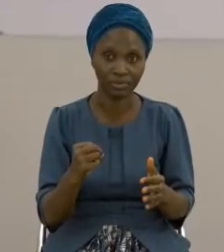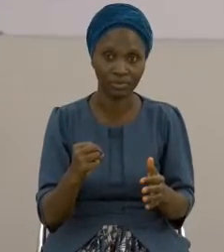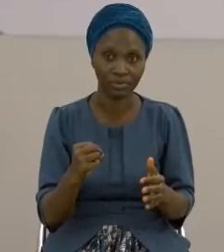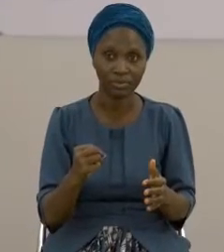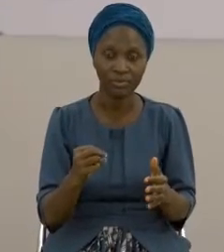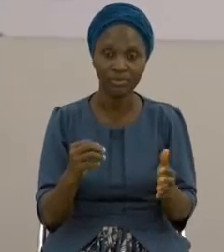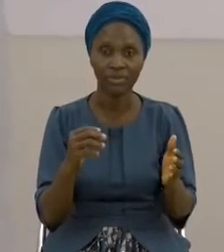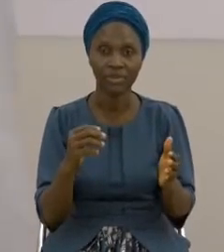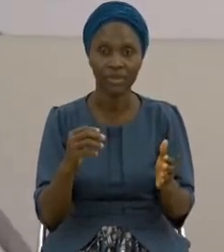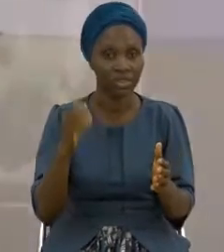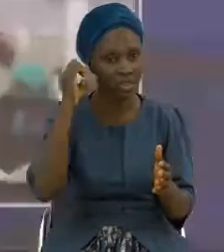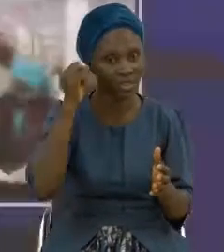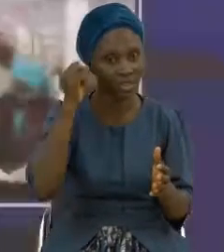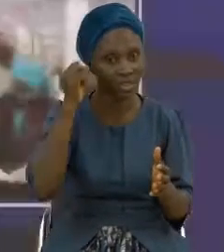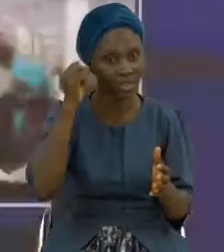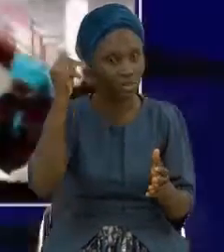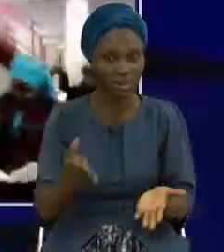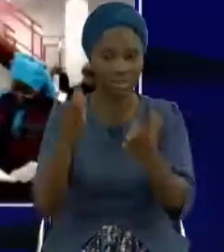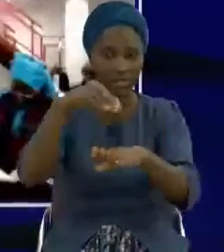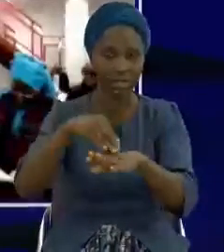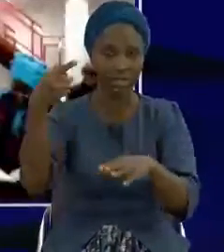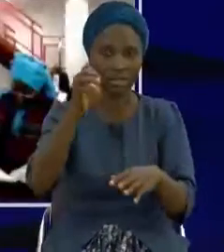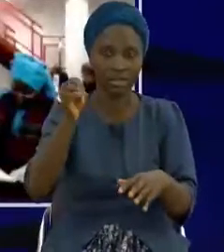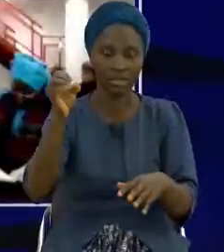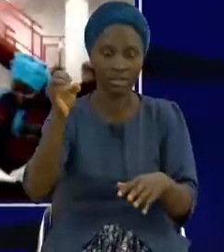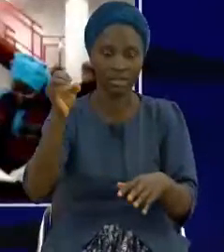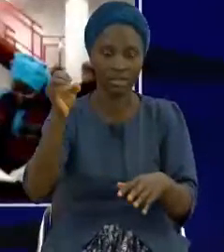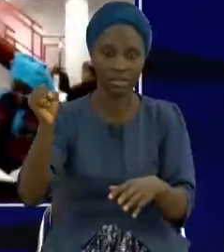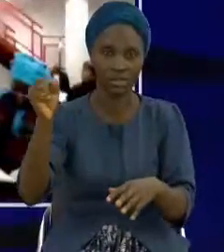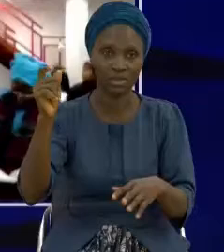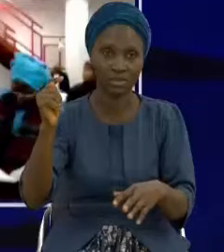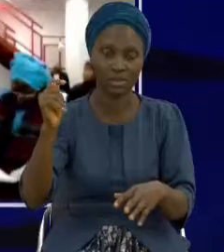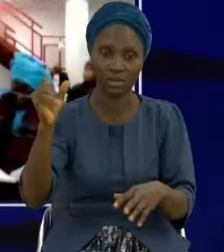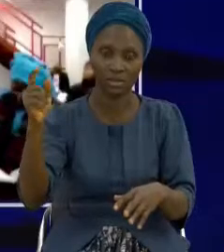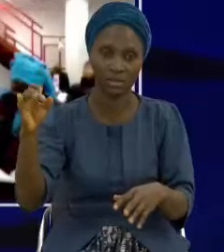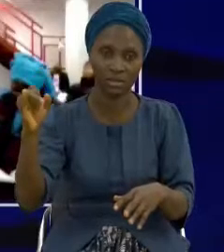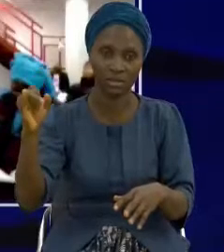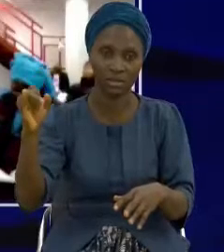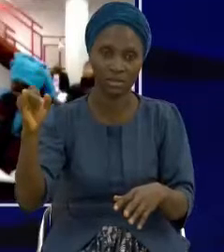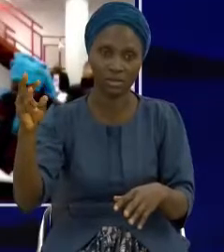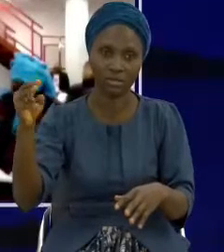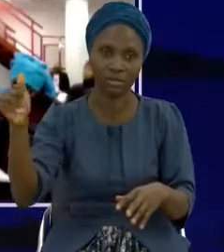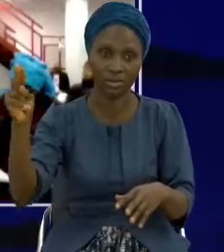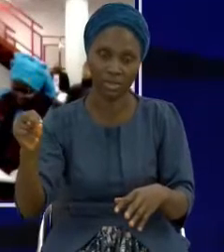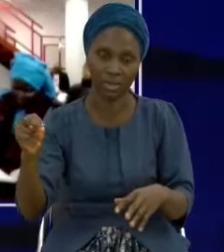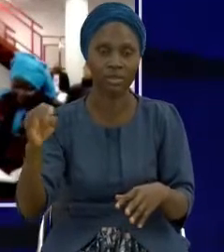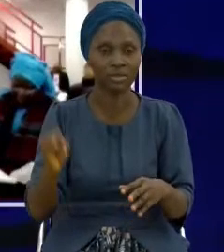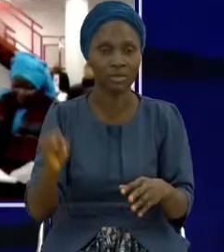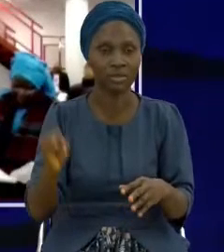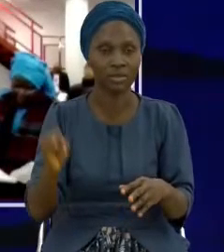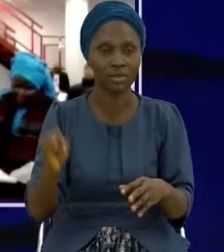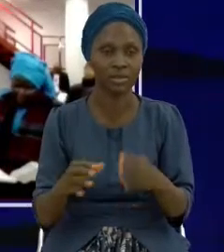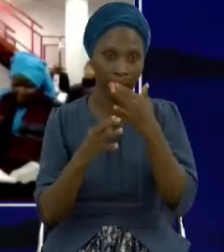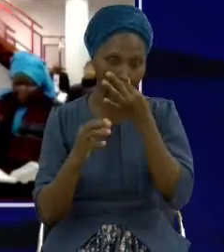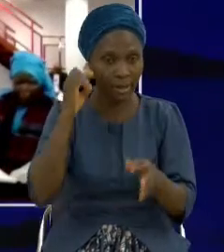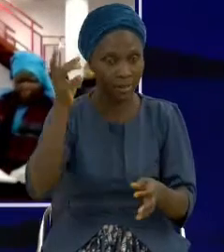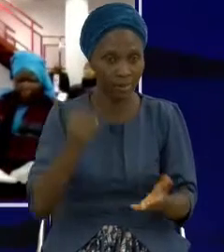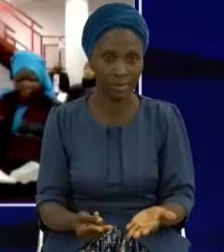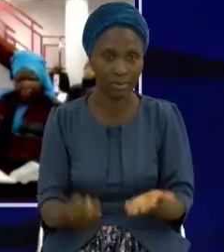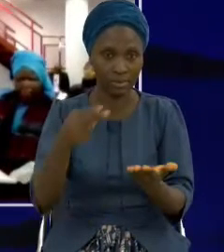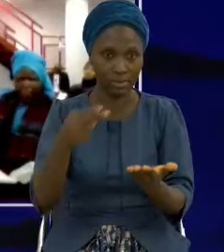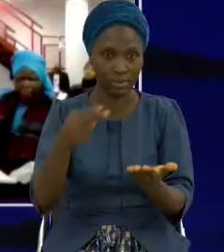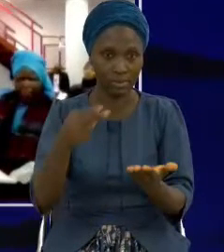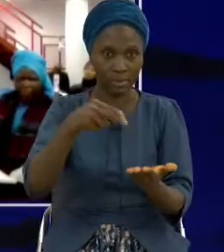cross, that's not the end. He was raised up again. And if you will confess with your mouth the Lordship